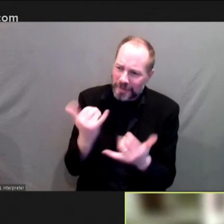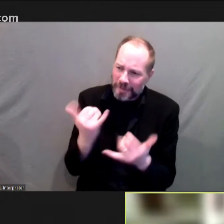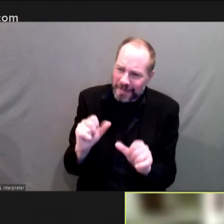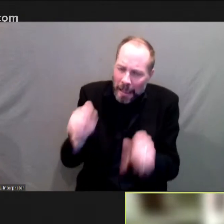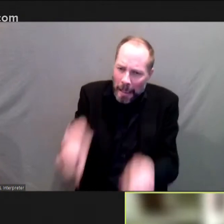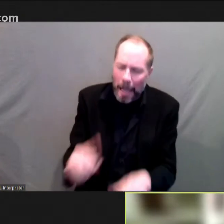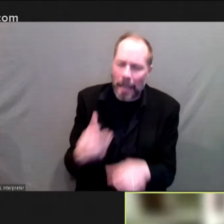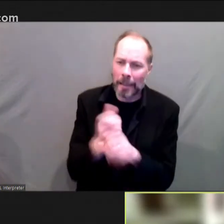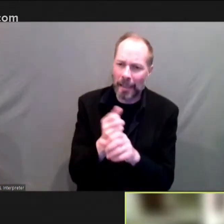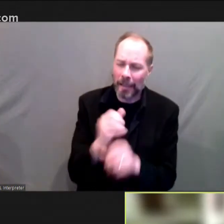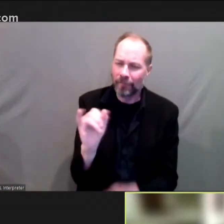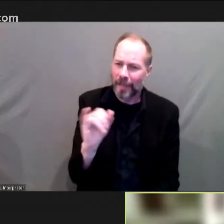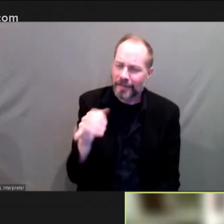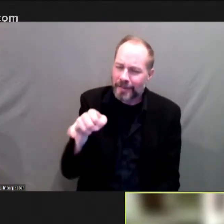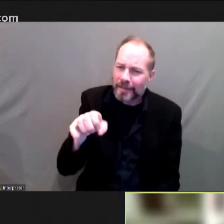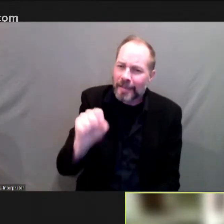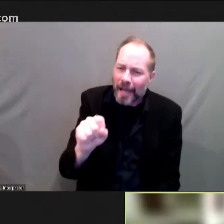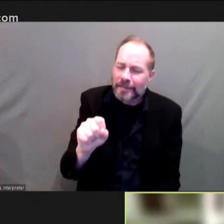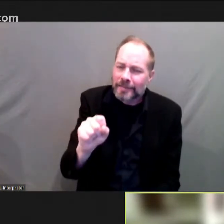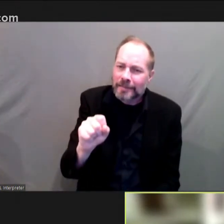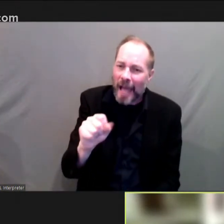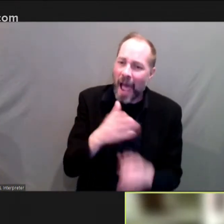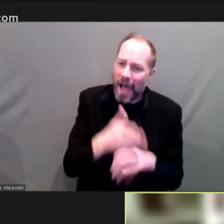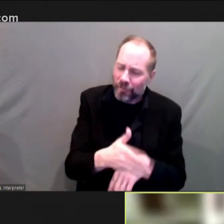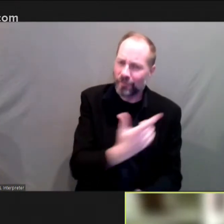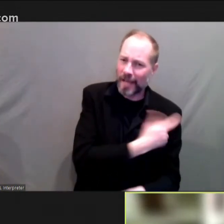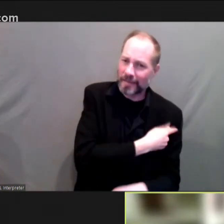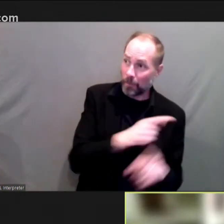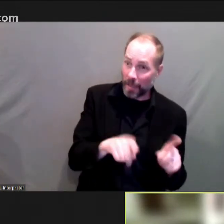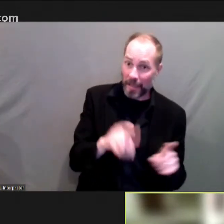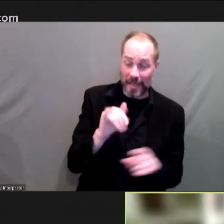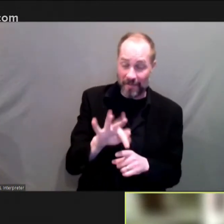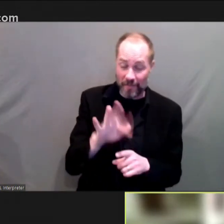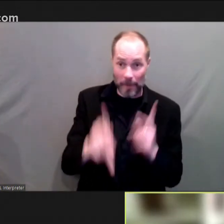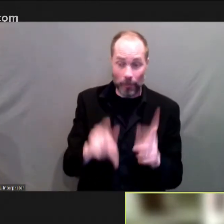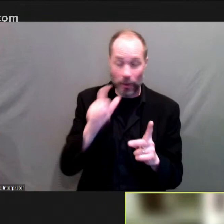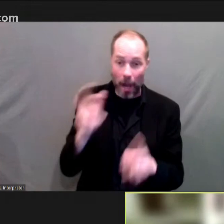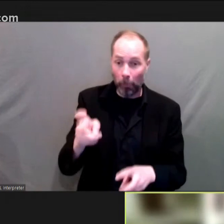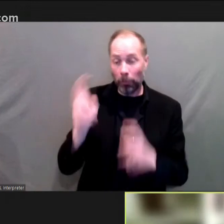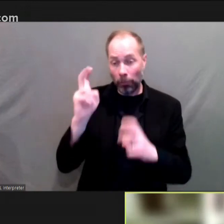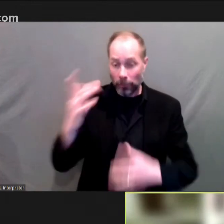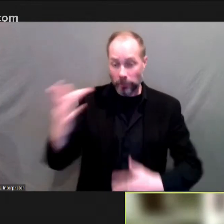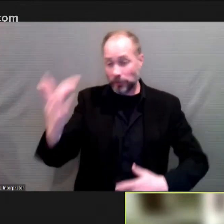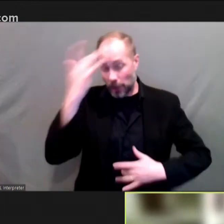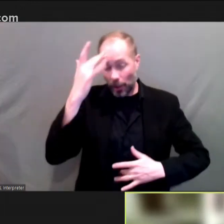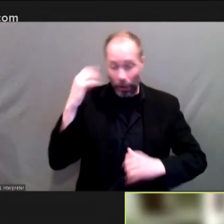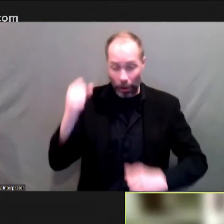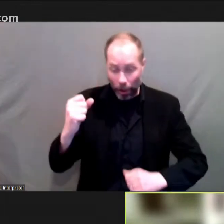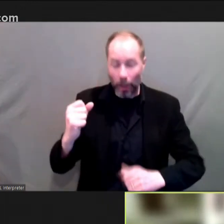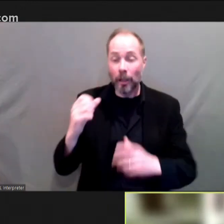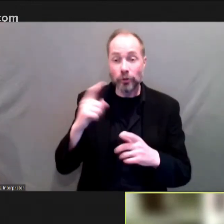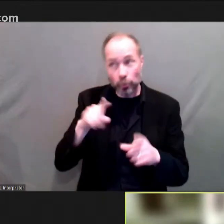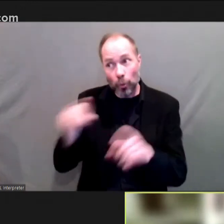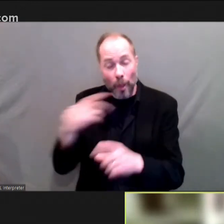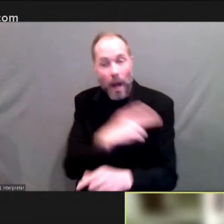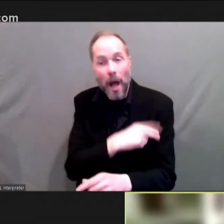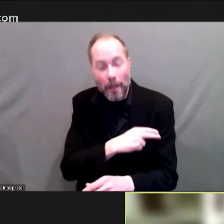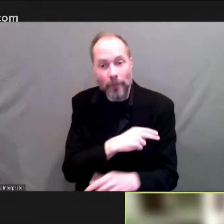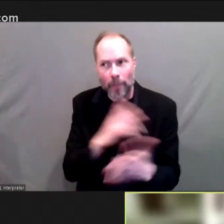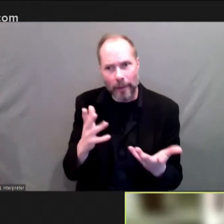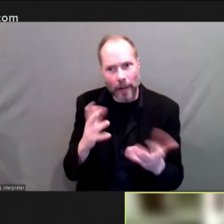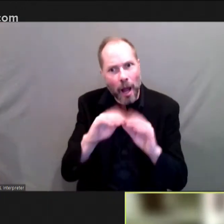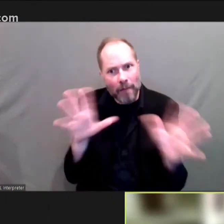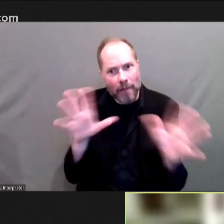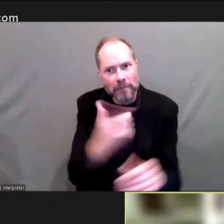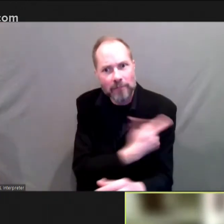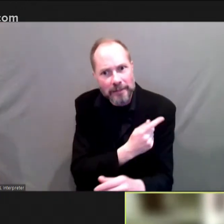infections happening through breakthrough, but if people aren't hospitalized, then the vaccine is clearly working. And again,